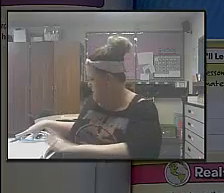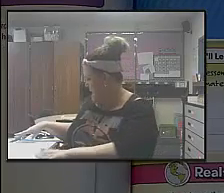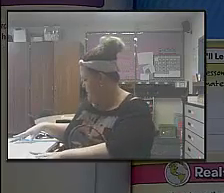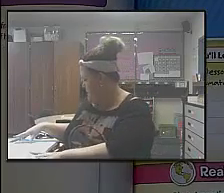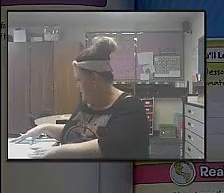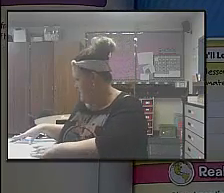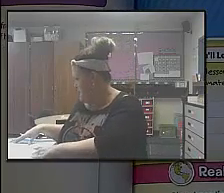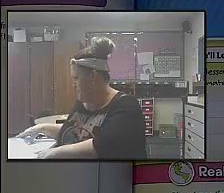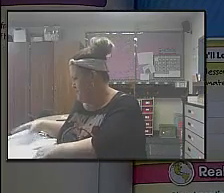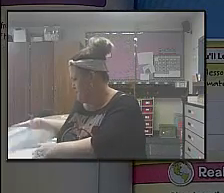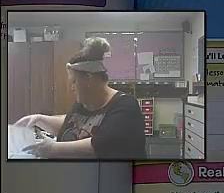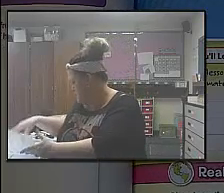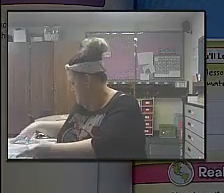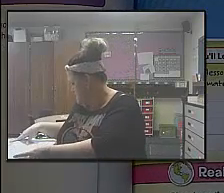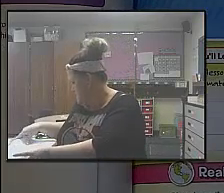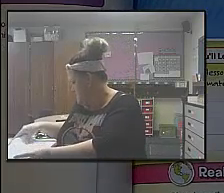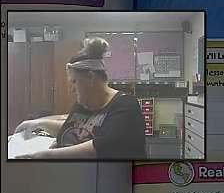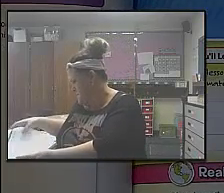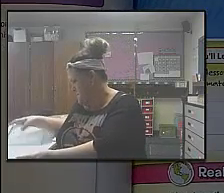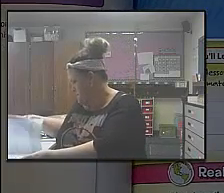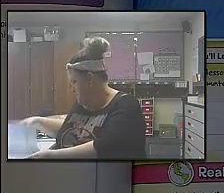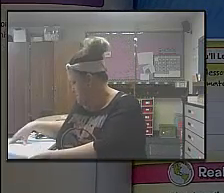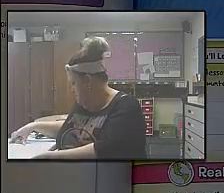We are, as we tried the other way,